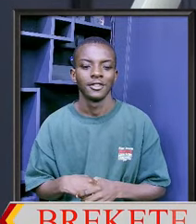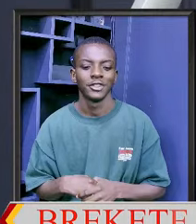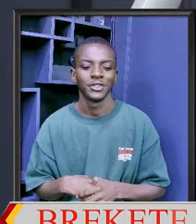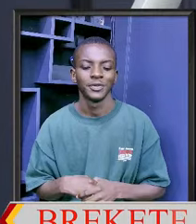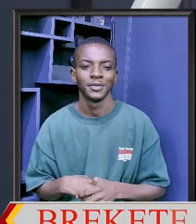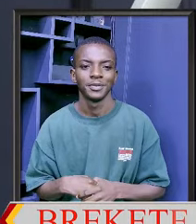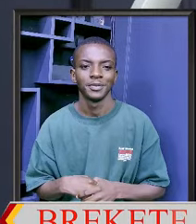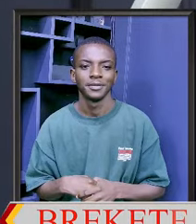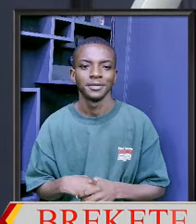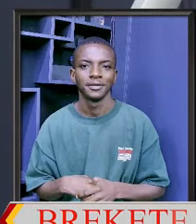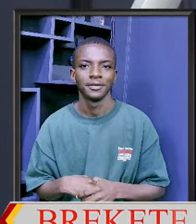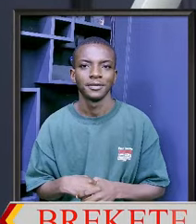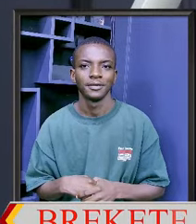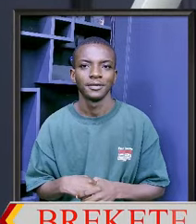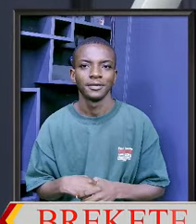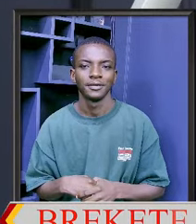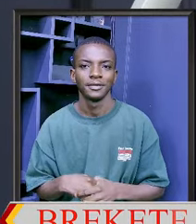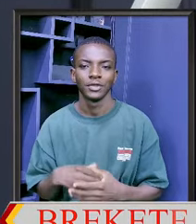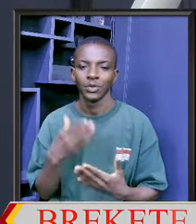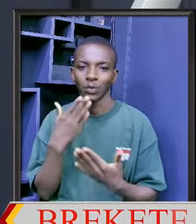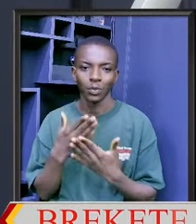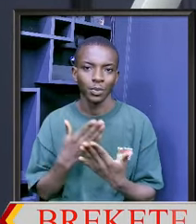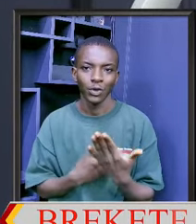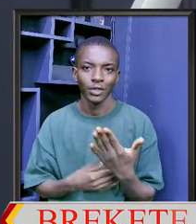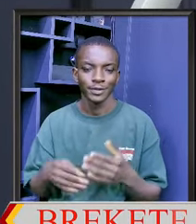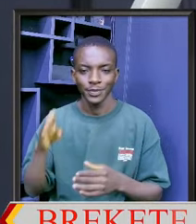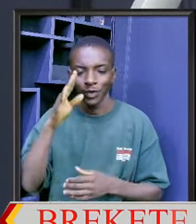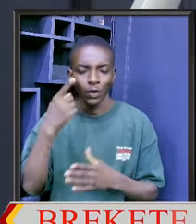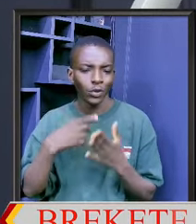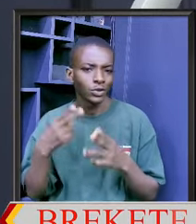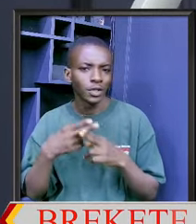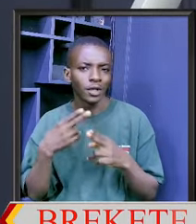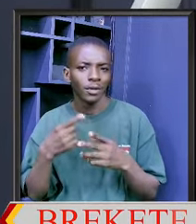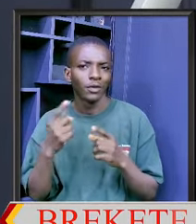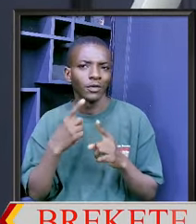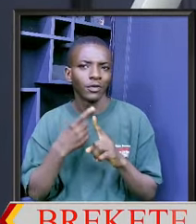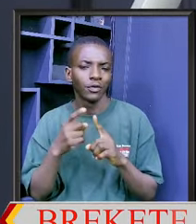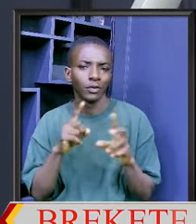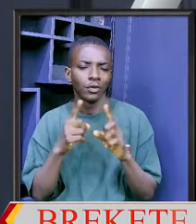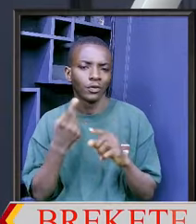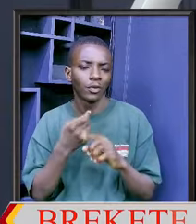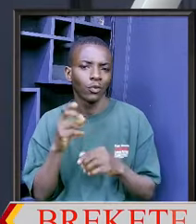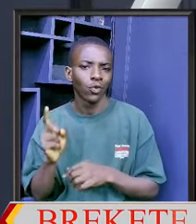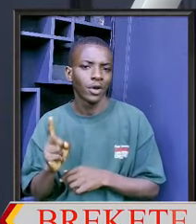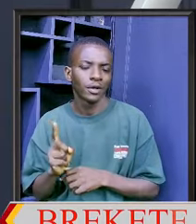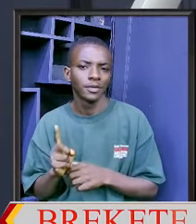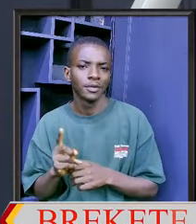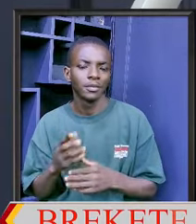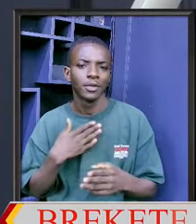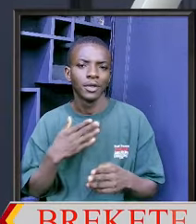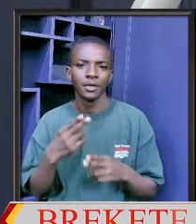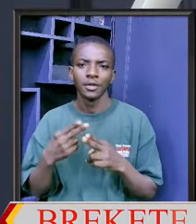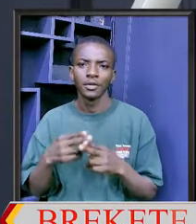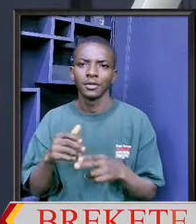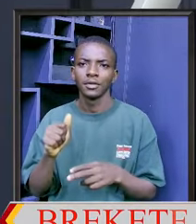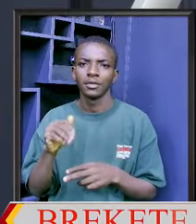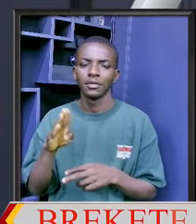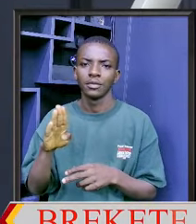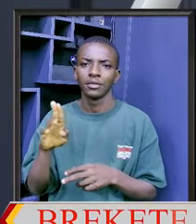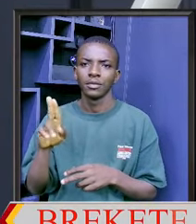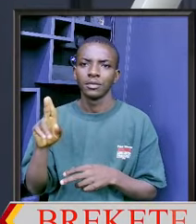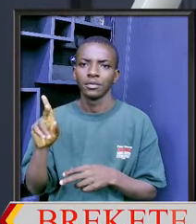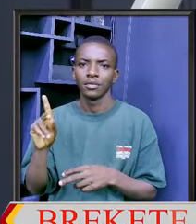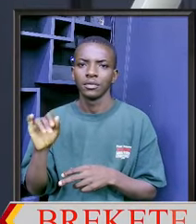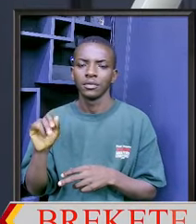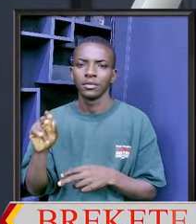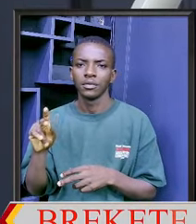Hello, good morning. Good morning, sir. You're waiting for your name. Where are you, Devano, from? My name is Abubakar. I'm